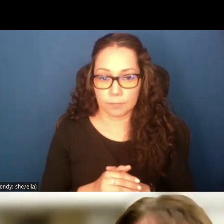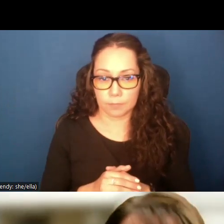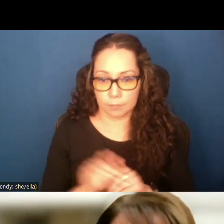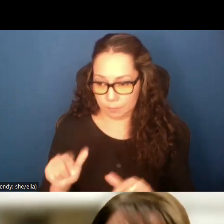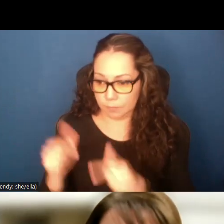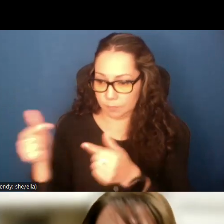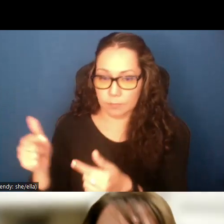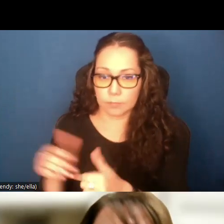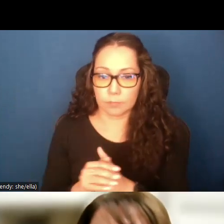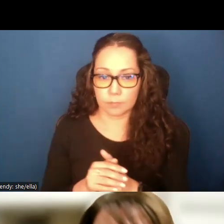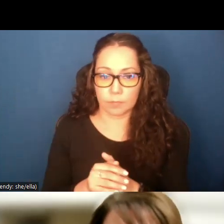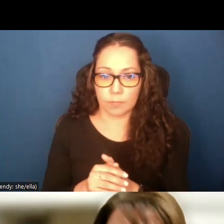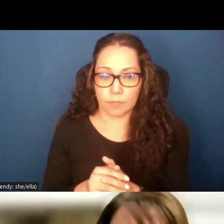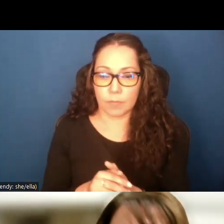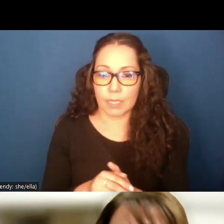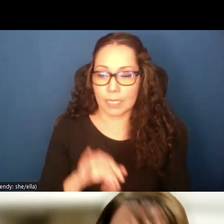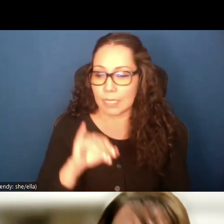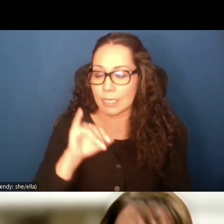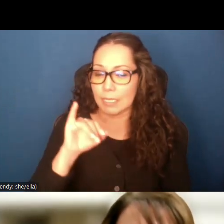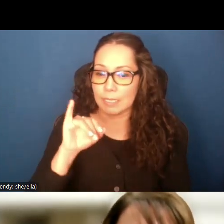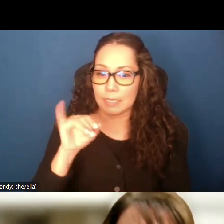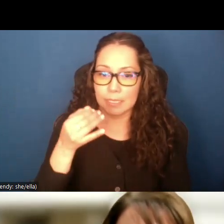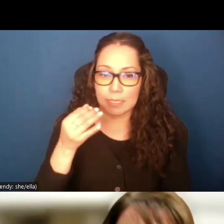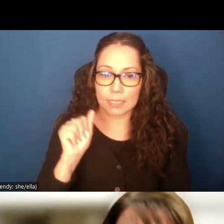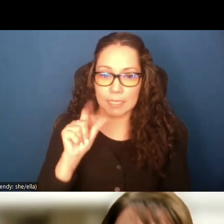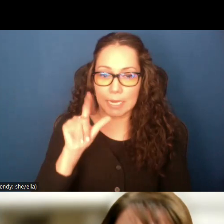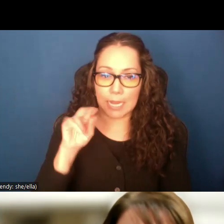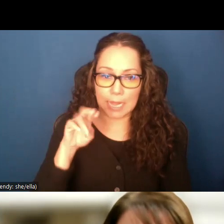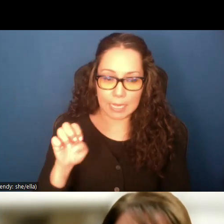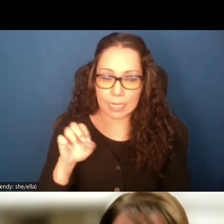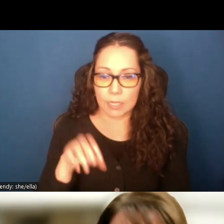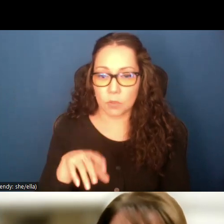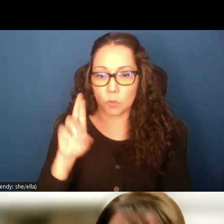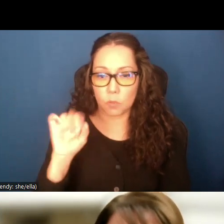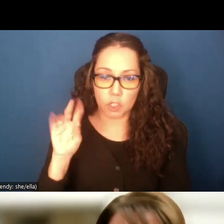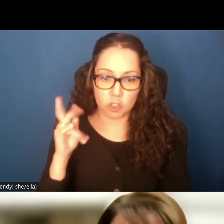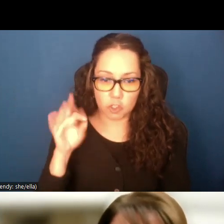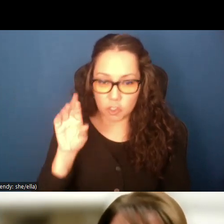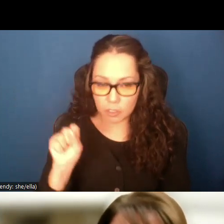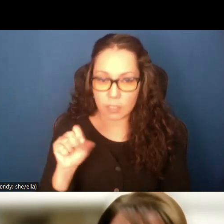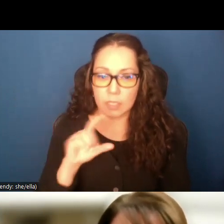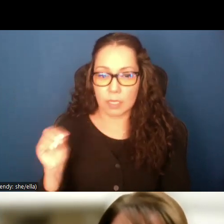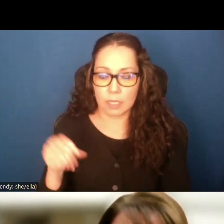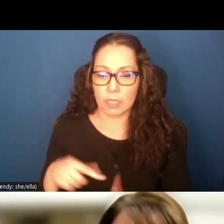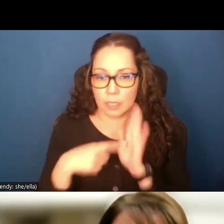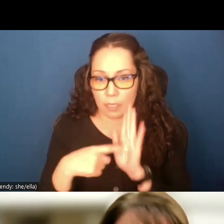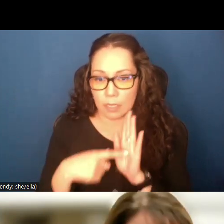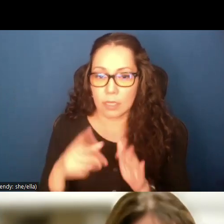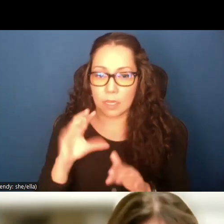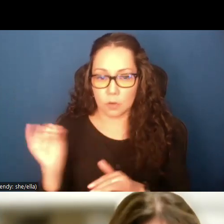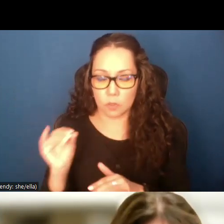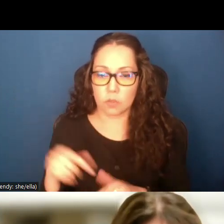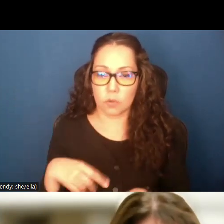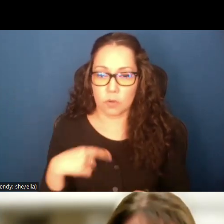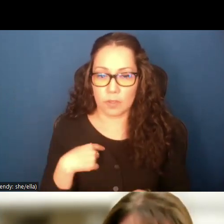Hi, Jaylene Richards with Solano Public Health, and I'm also representing the County Health Executives Association of